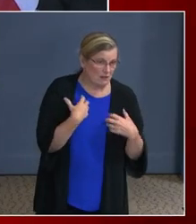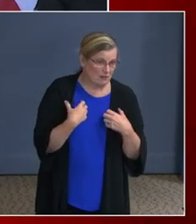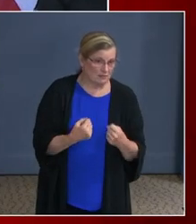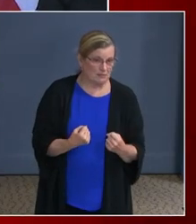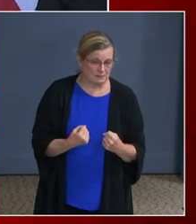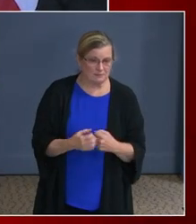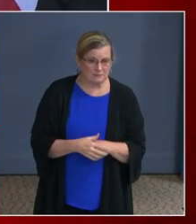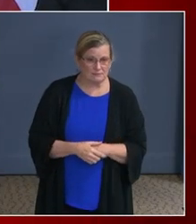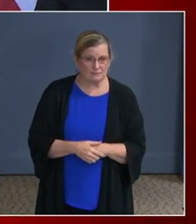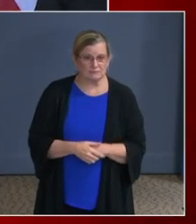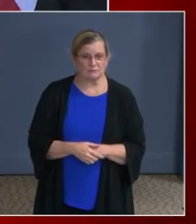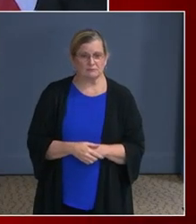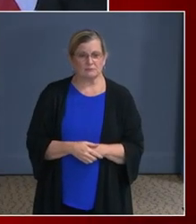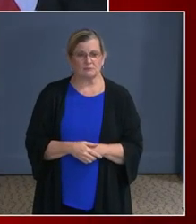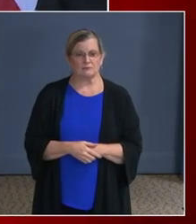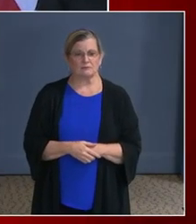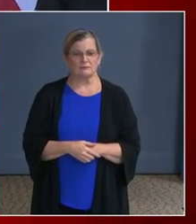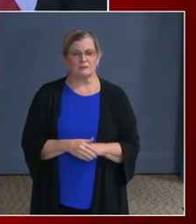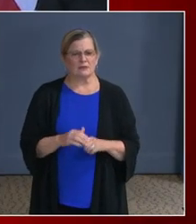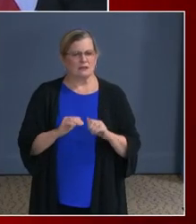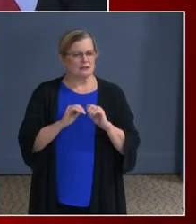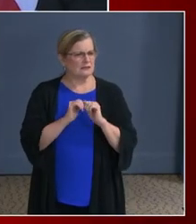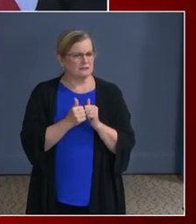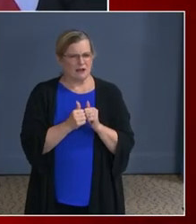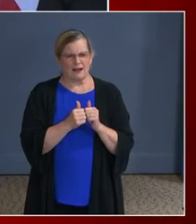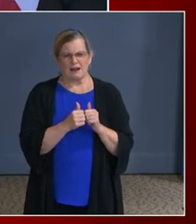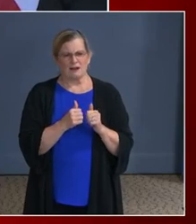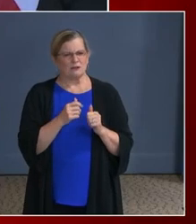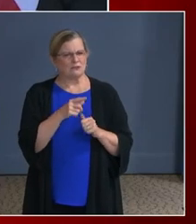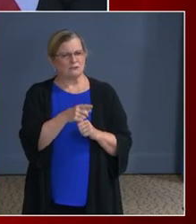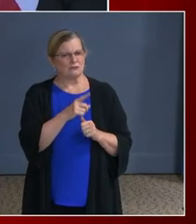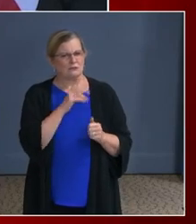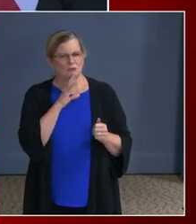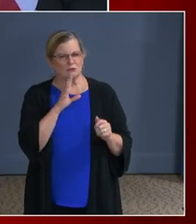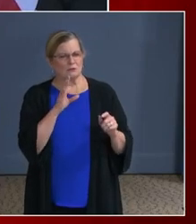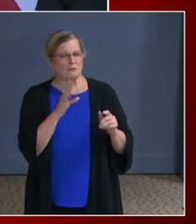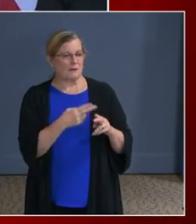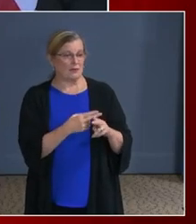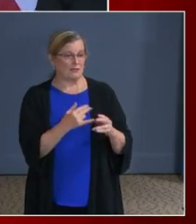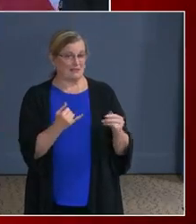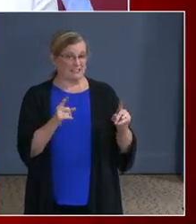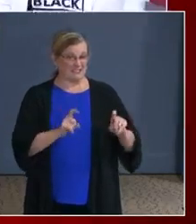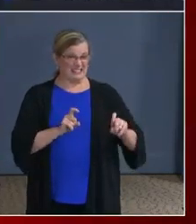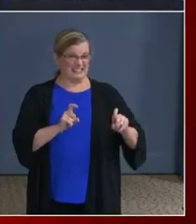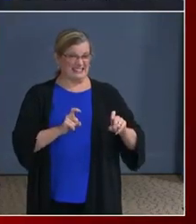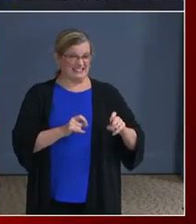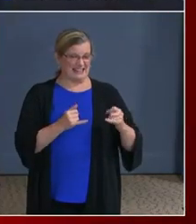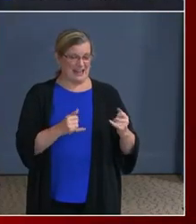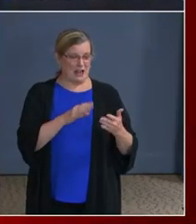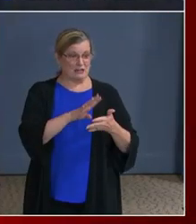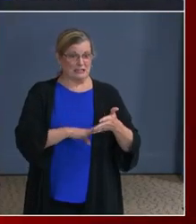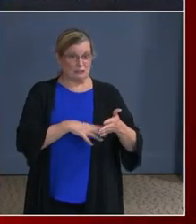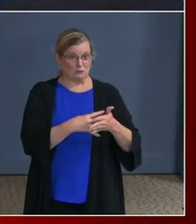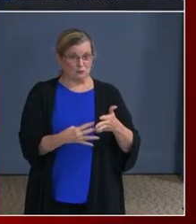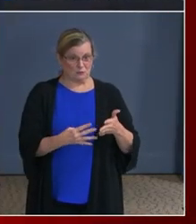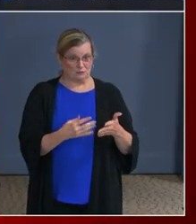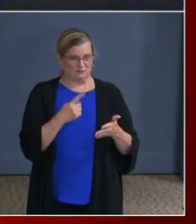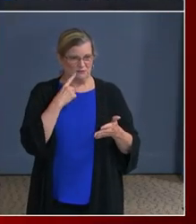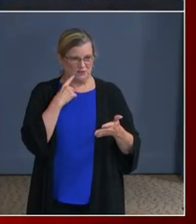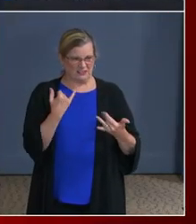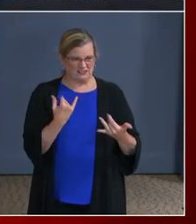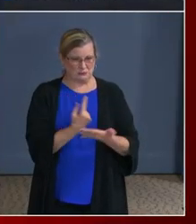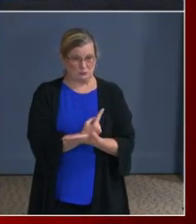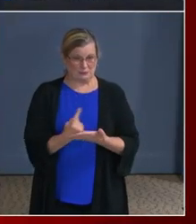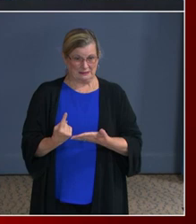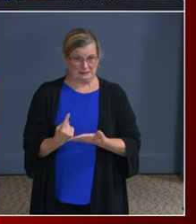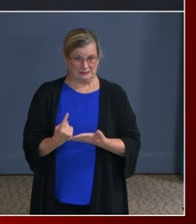start by talking about the testing schedule, COVID-19 testing schedule for the rest of the week. Today,